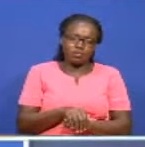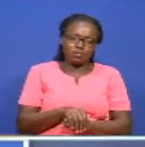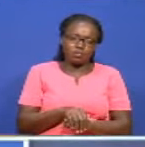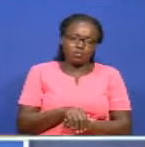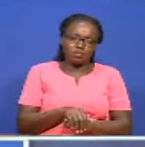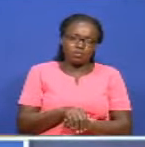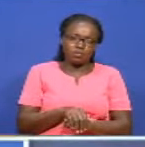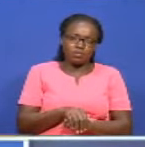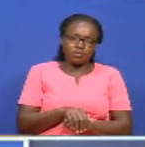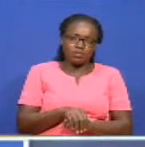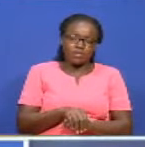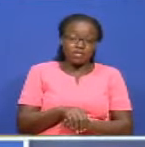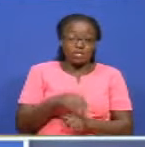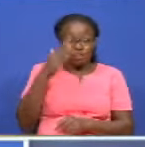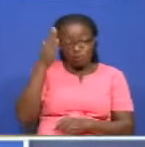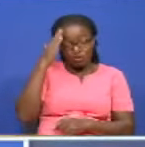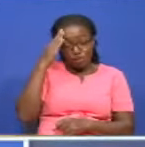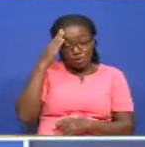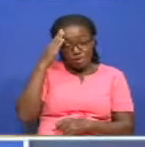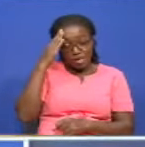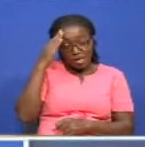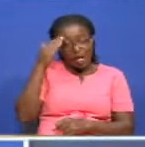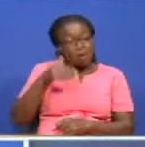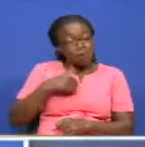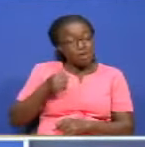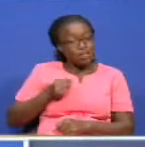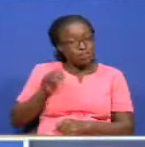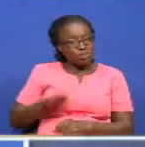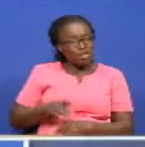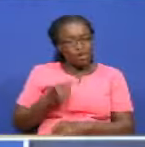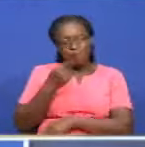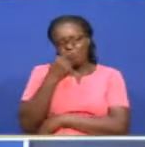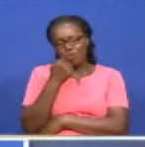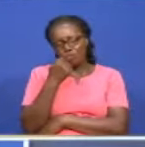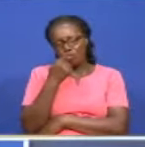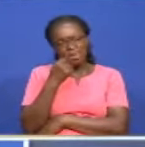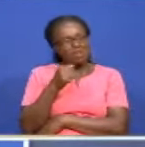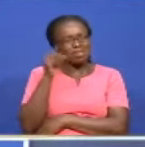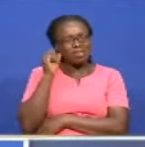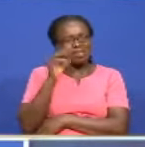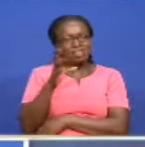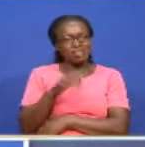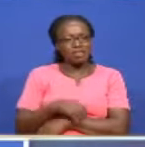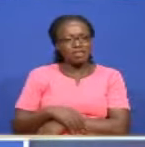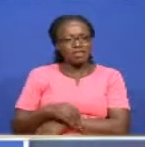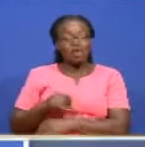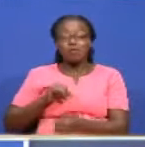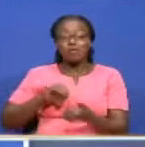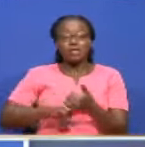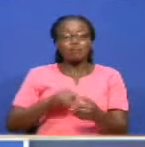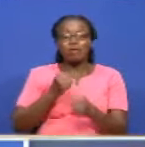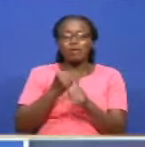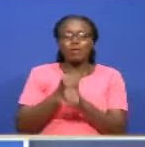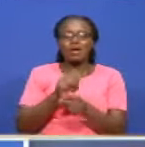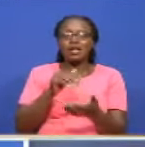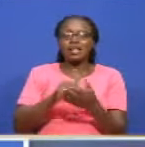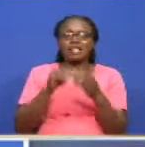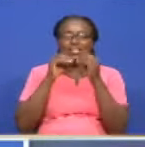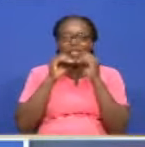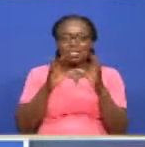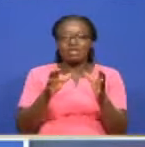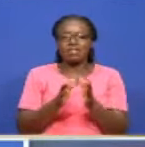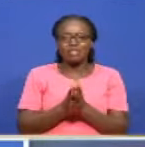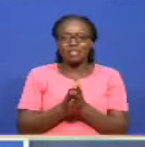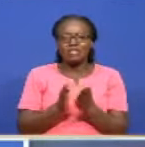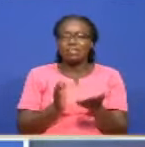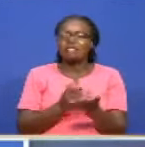Knowing that my daughter, she's not sucking, she's not breastfeeding, my husband, she's not at work at all. Sometimes they call